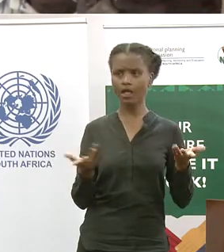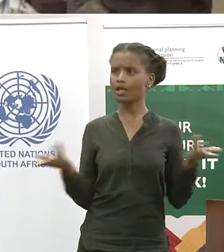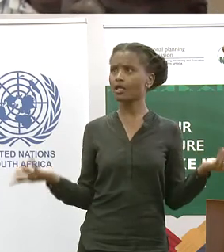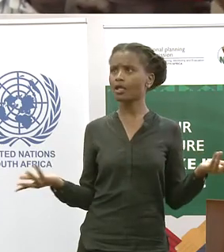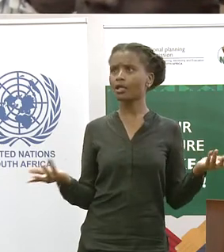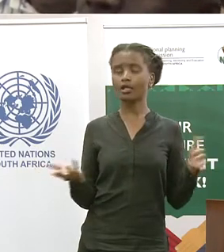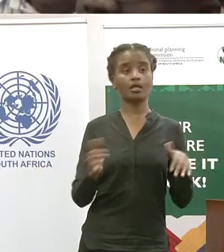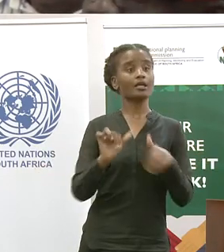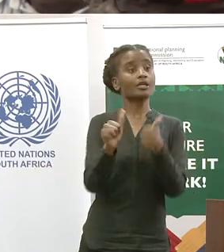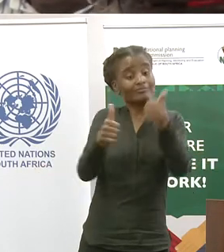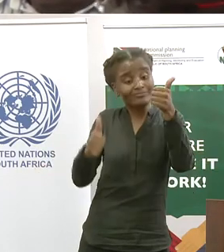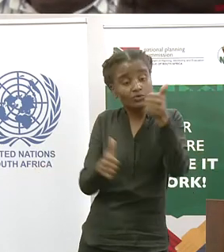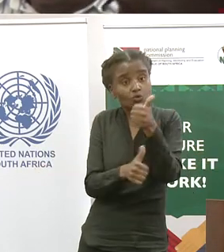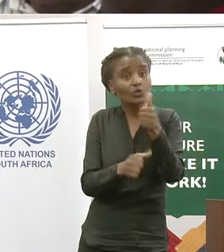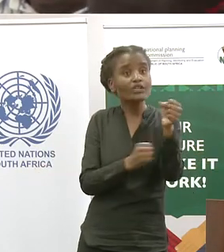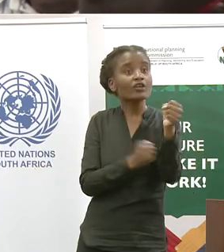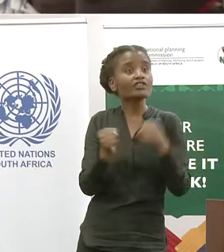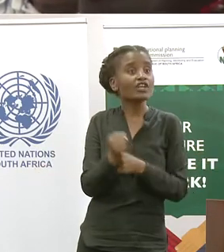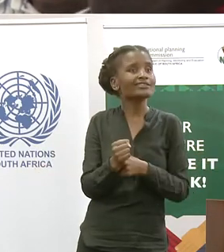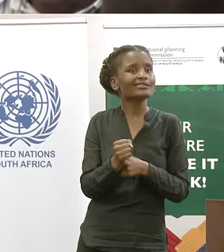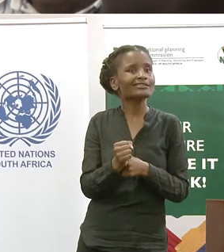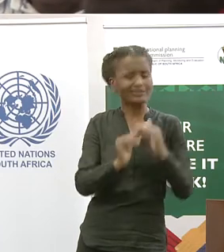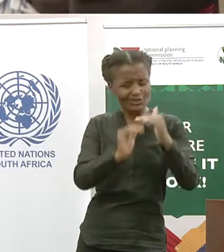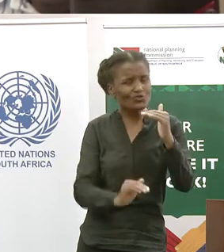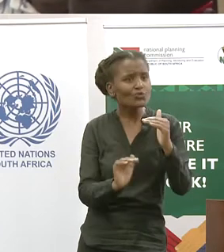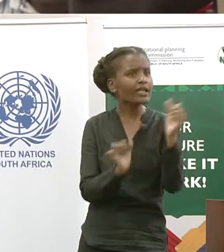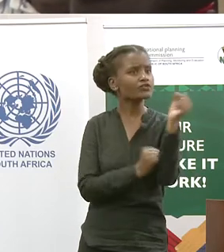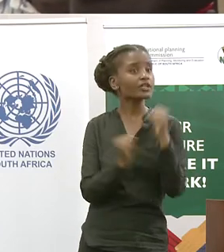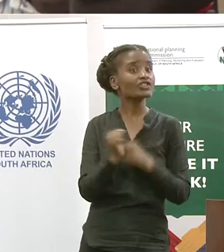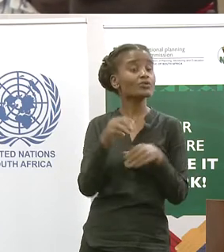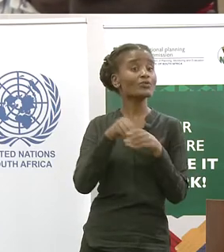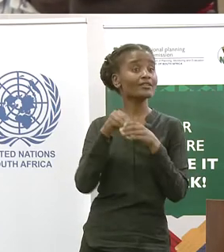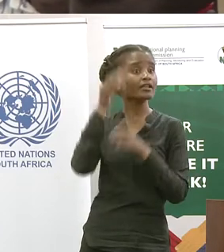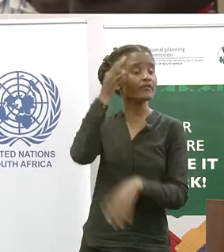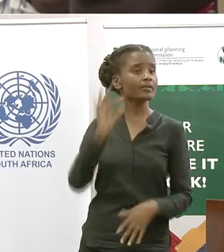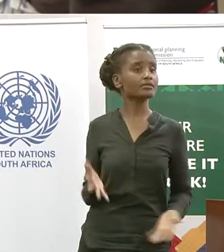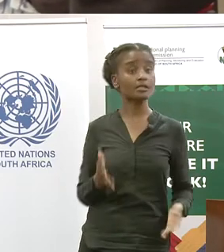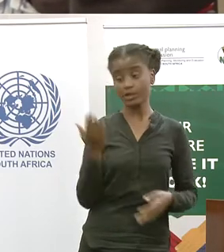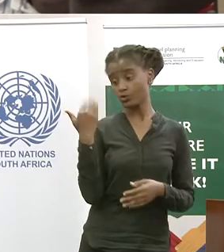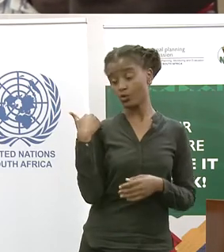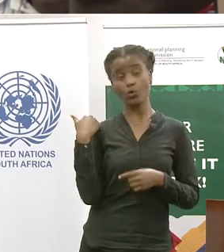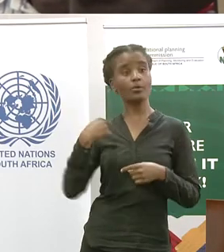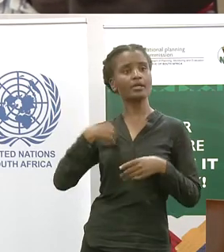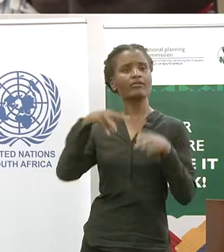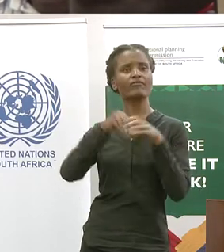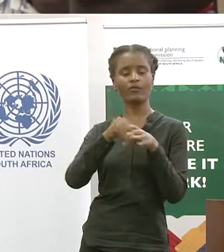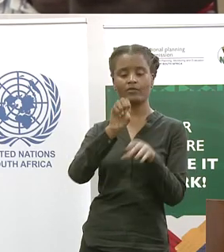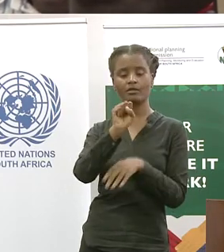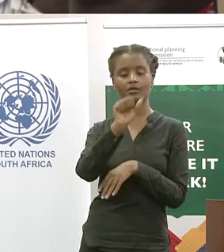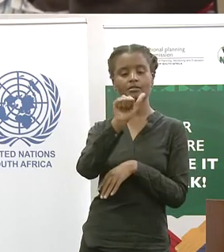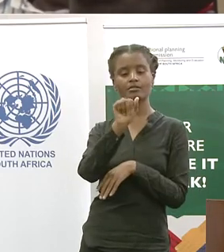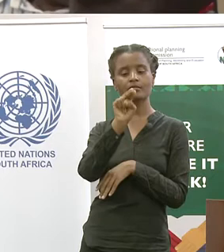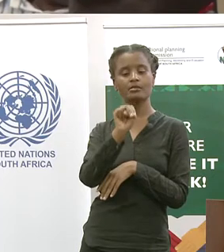junior structures within government. I mean, I was attending a SANRAL program yesterday where they actually appointed a